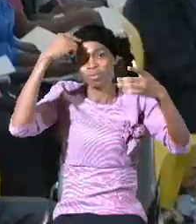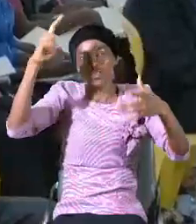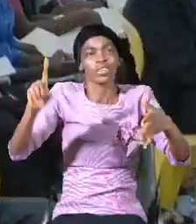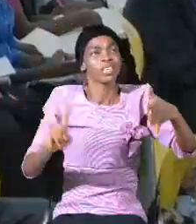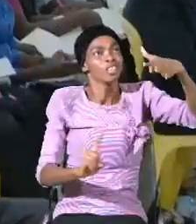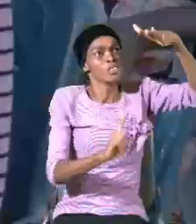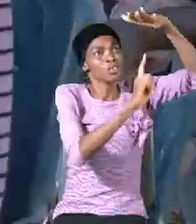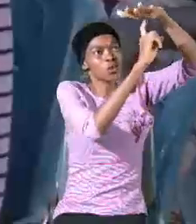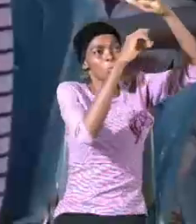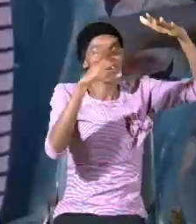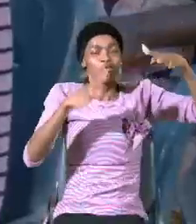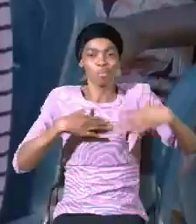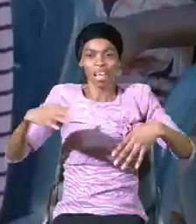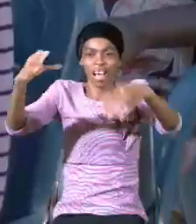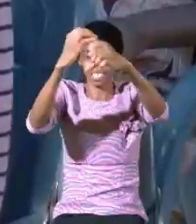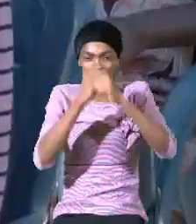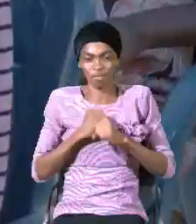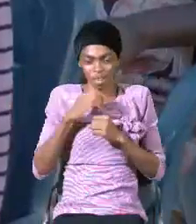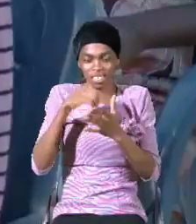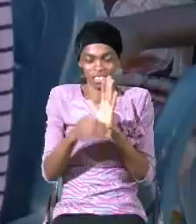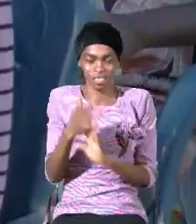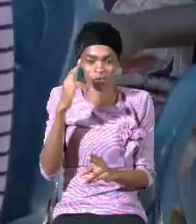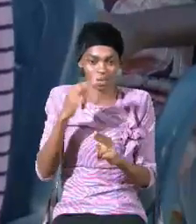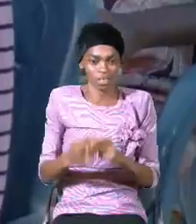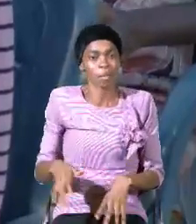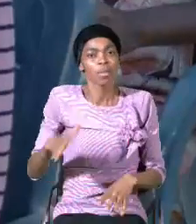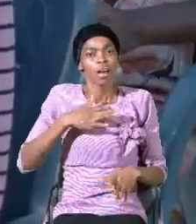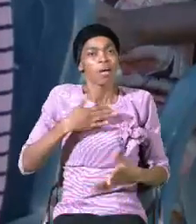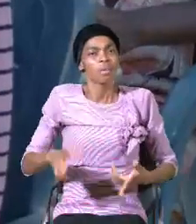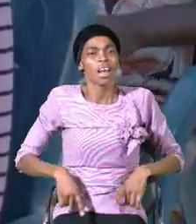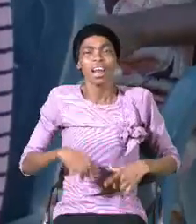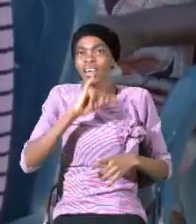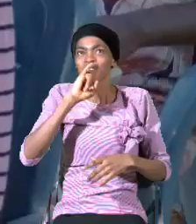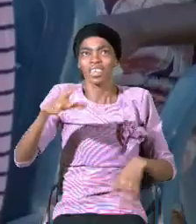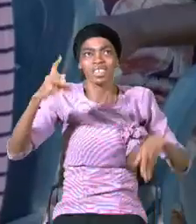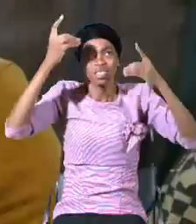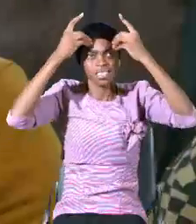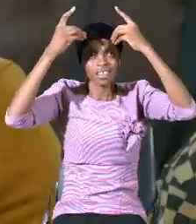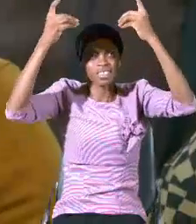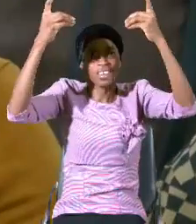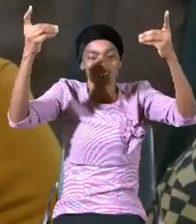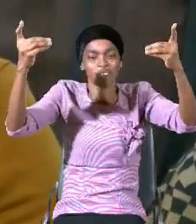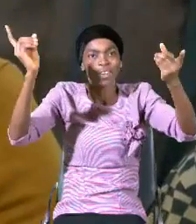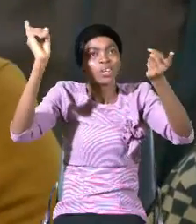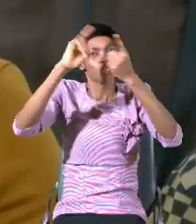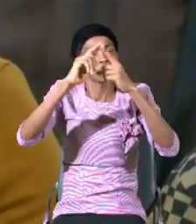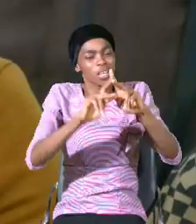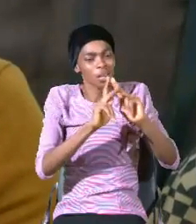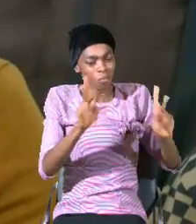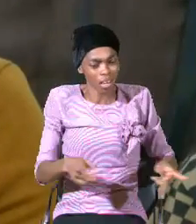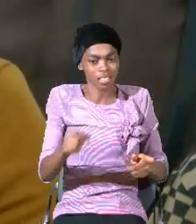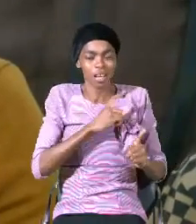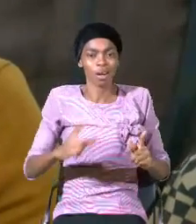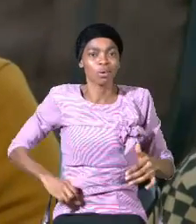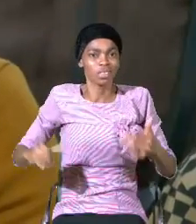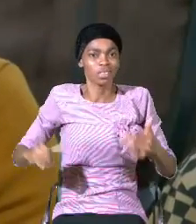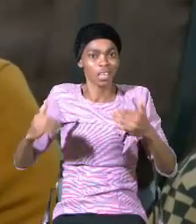my achievement. My life is destined to the place the Lord